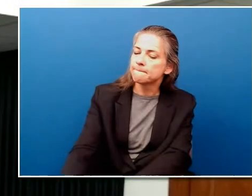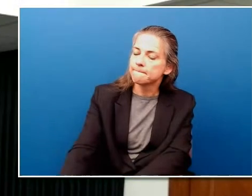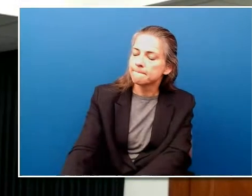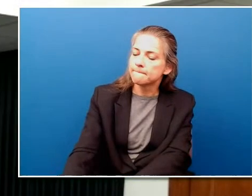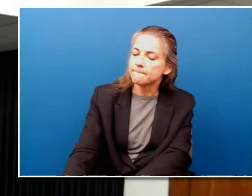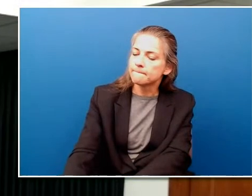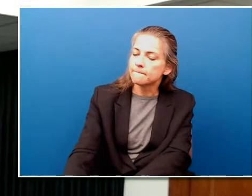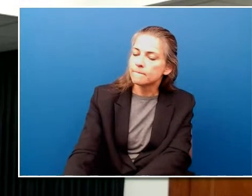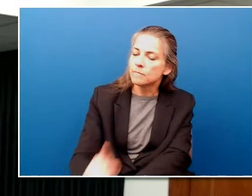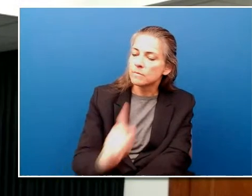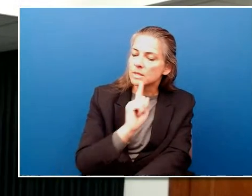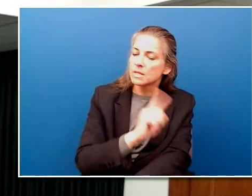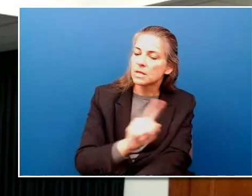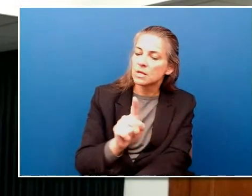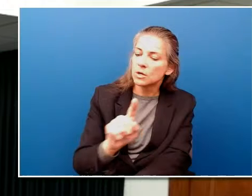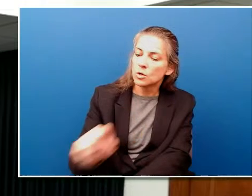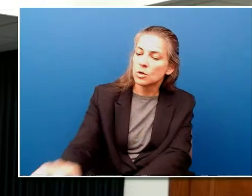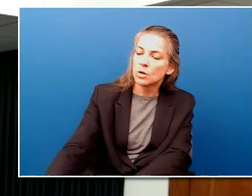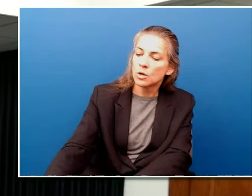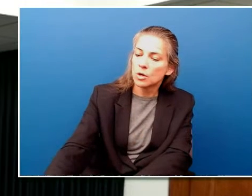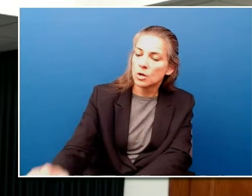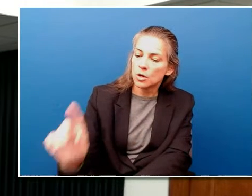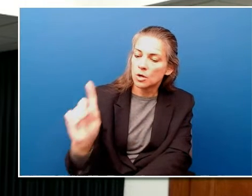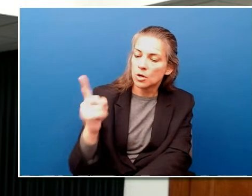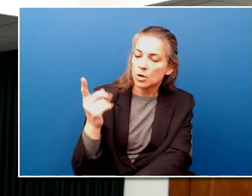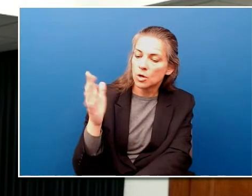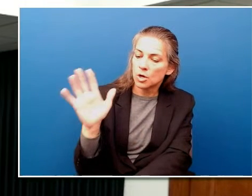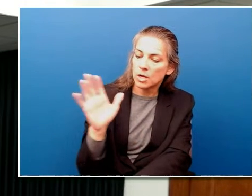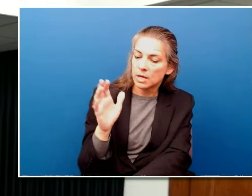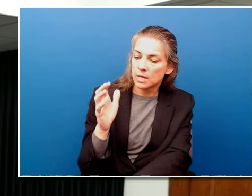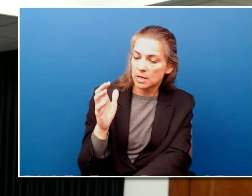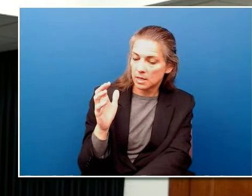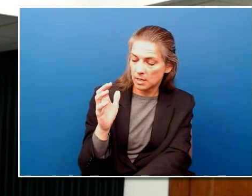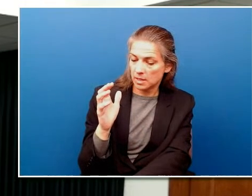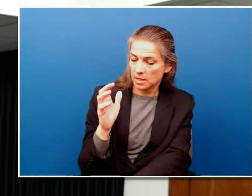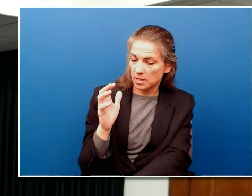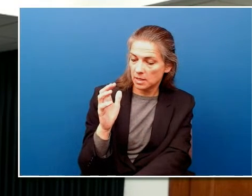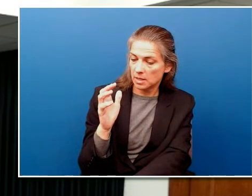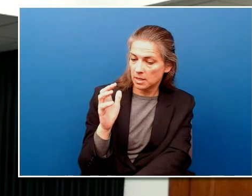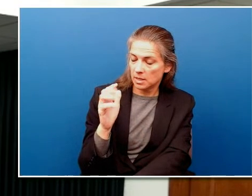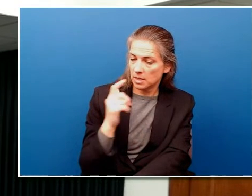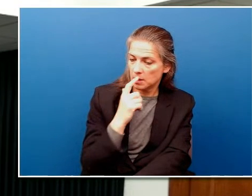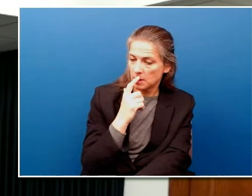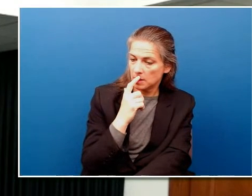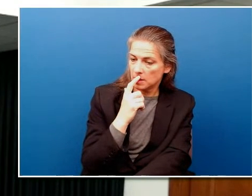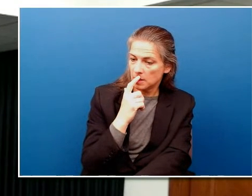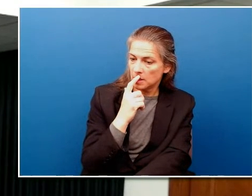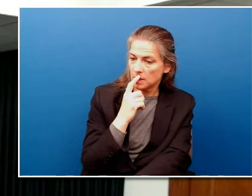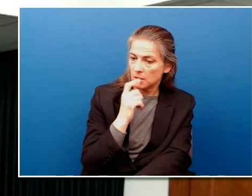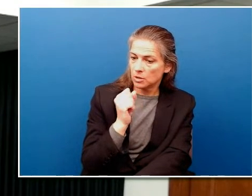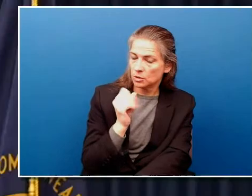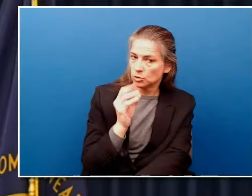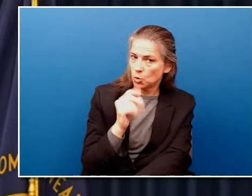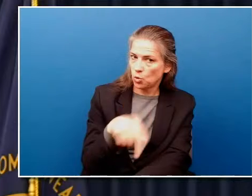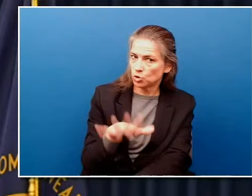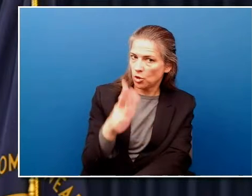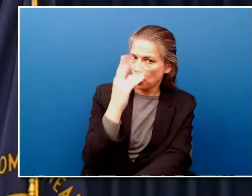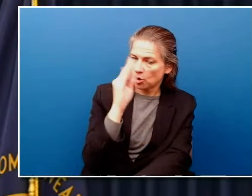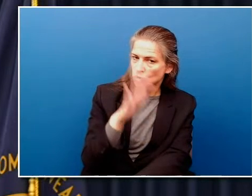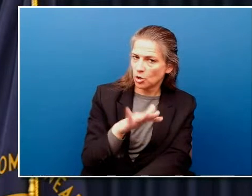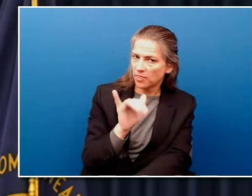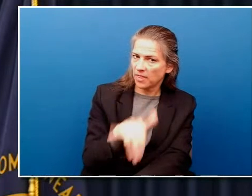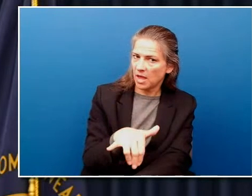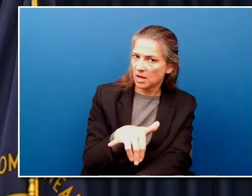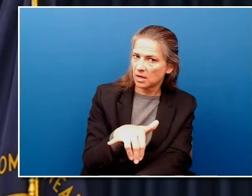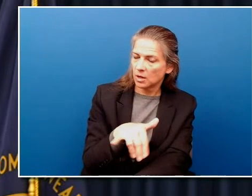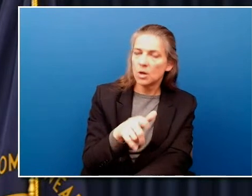299, the horse racing commission becoming a corporation bill. What are your thoughts on that vis-a-vis separation of powers?